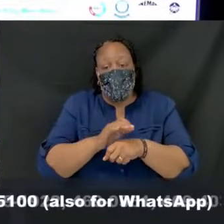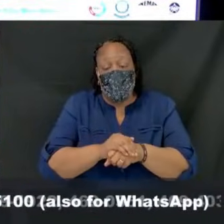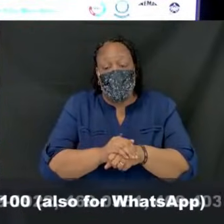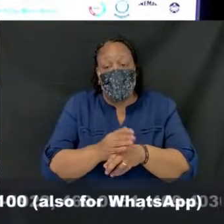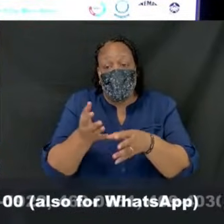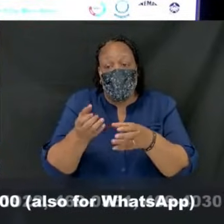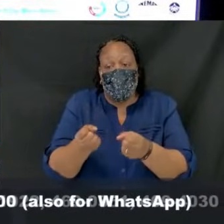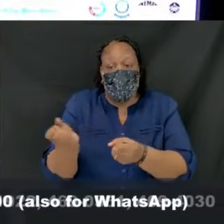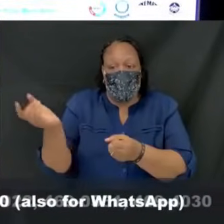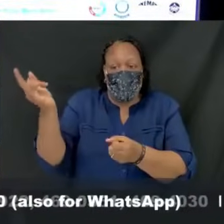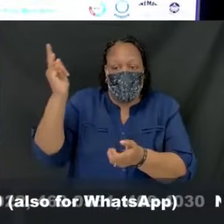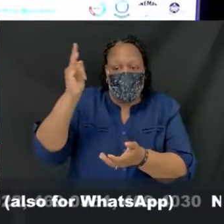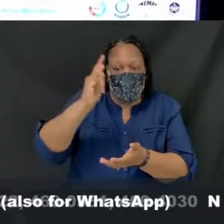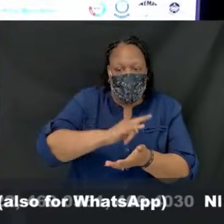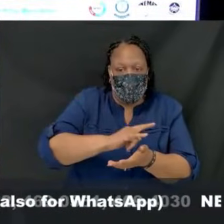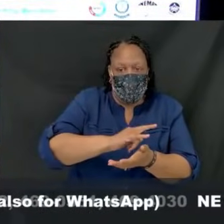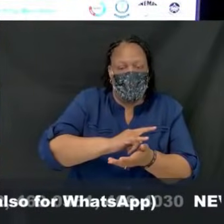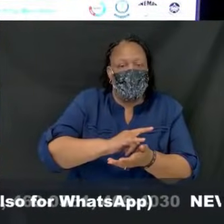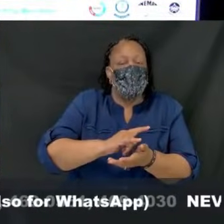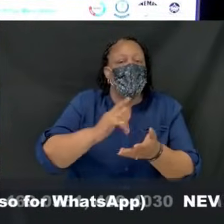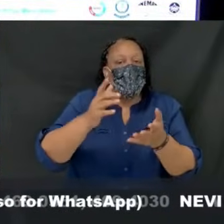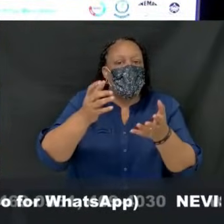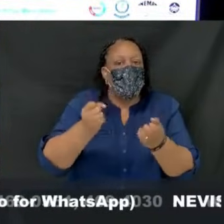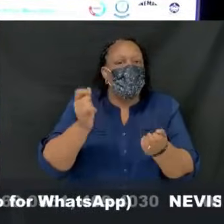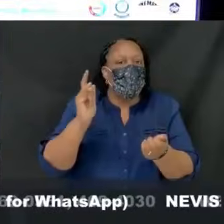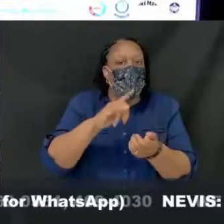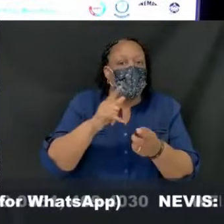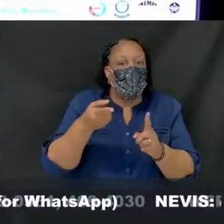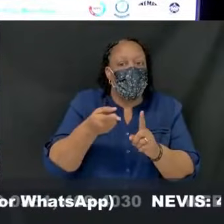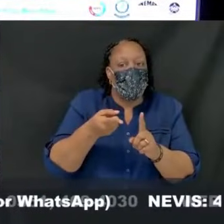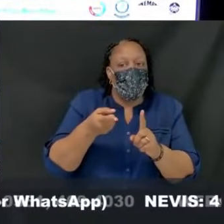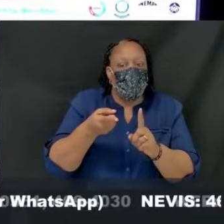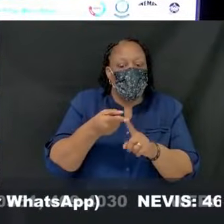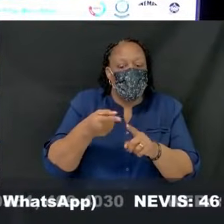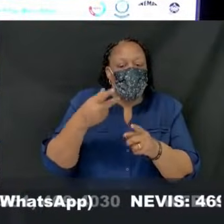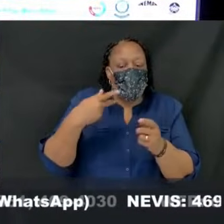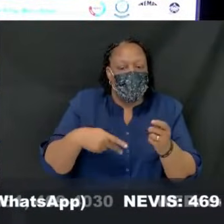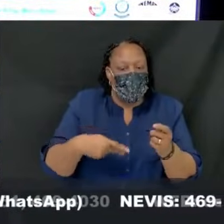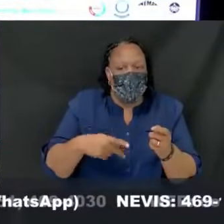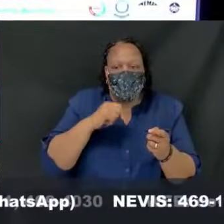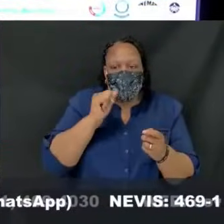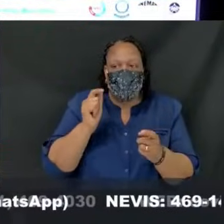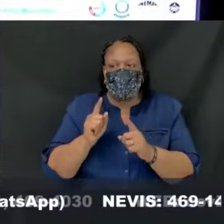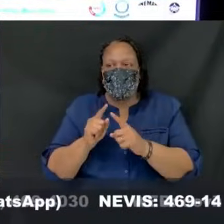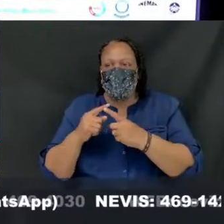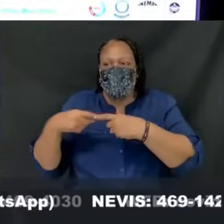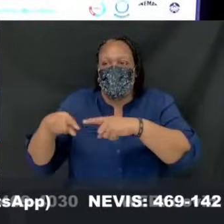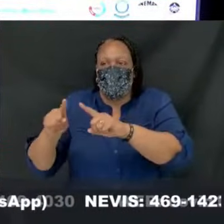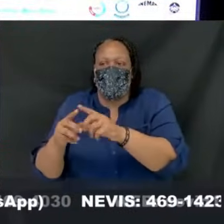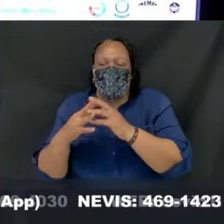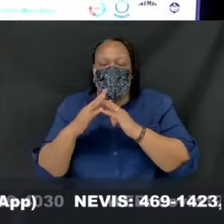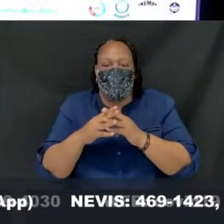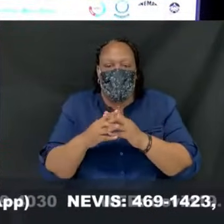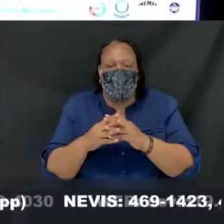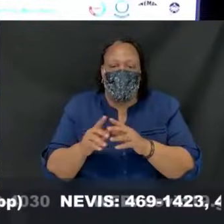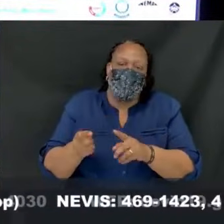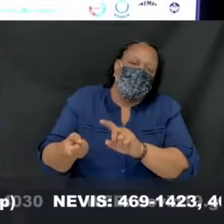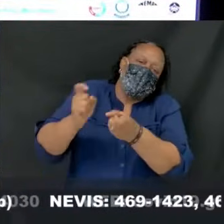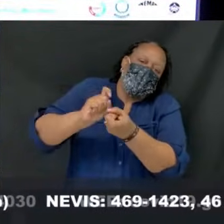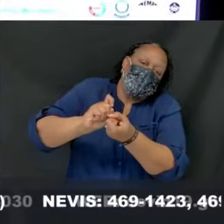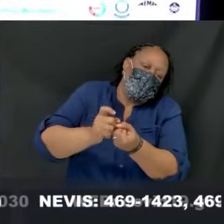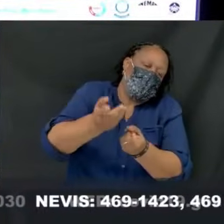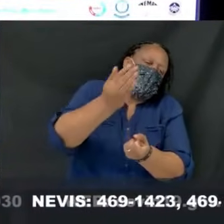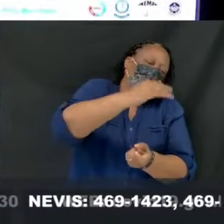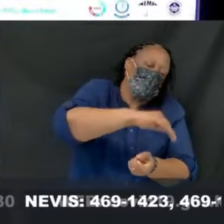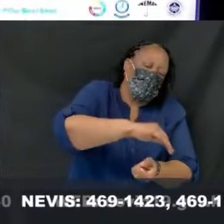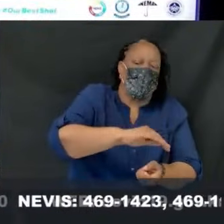to Antigua. So they were rather excited when they heard the news. So I am pleased to announce to you that the BA would